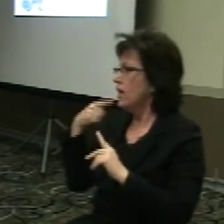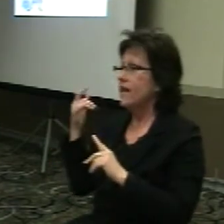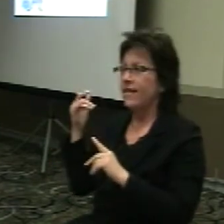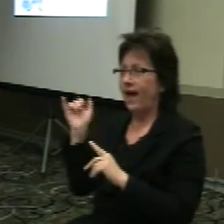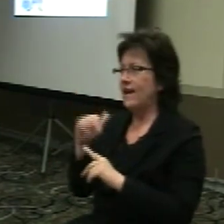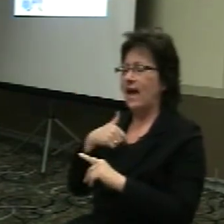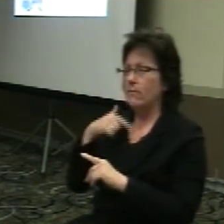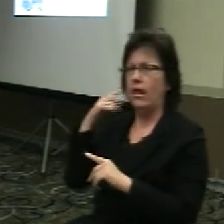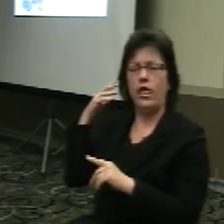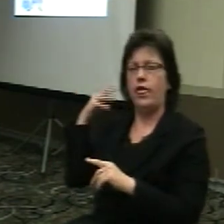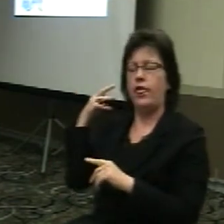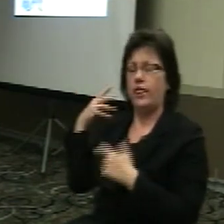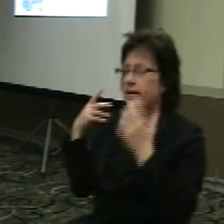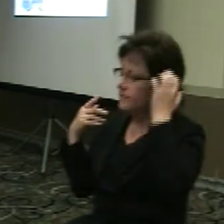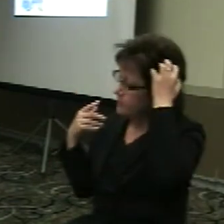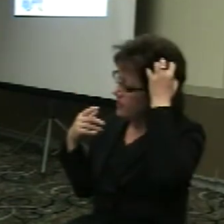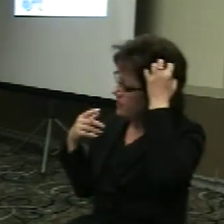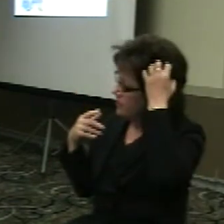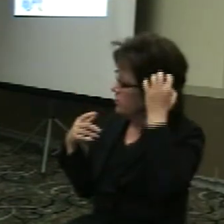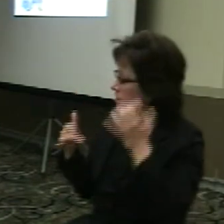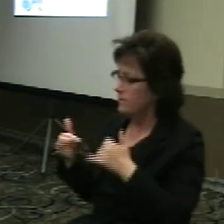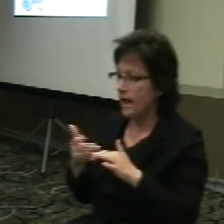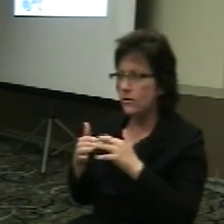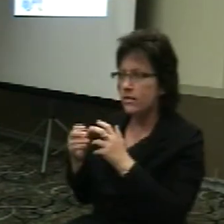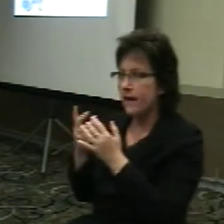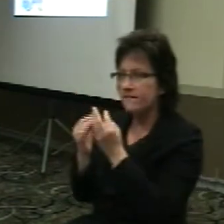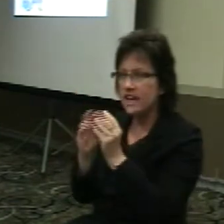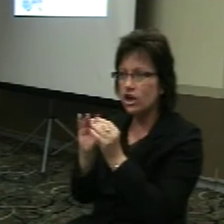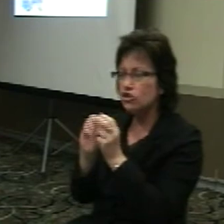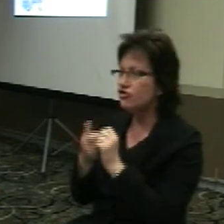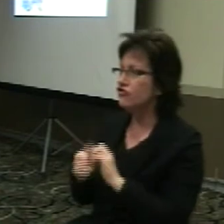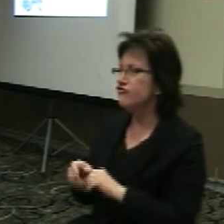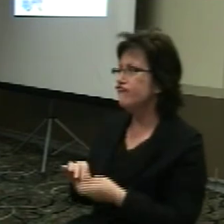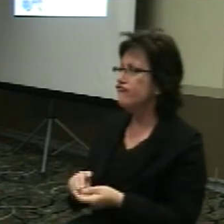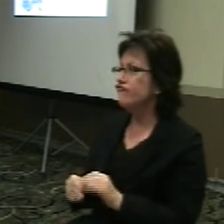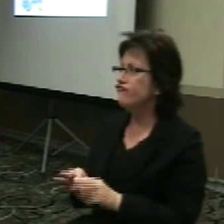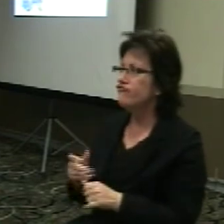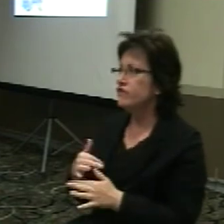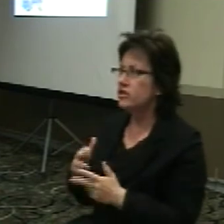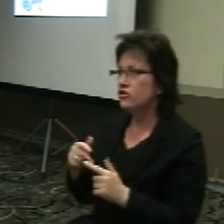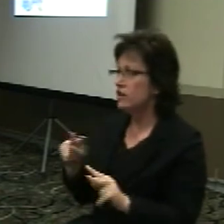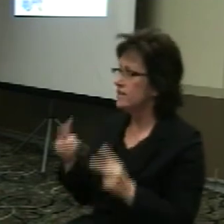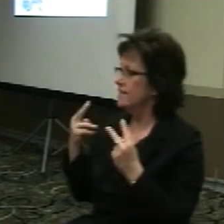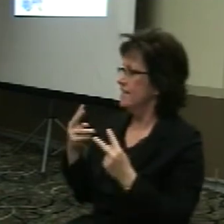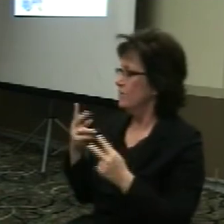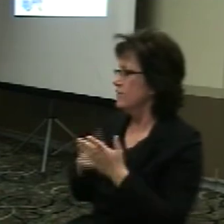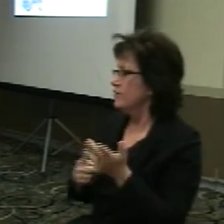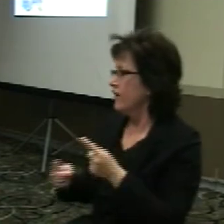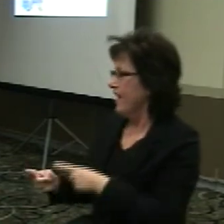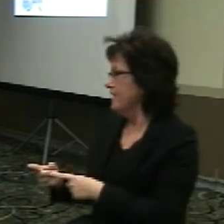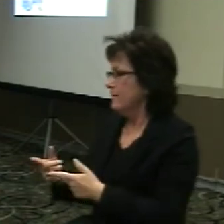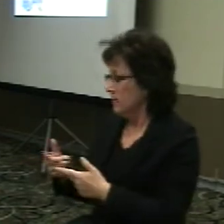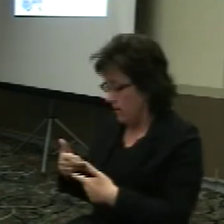going crazy, instead of, I'll just even play with my fingers in terms of what's going on.